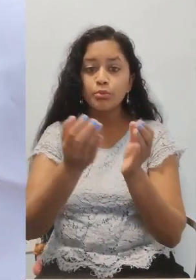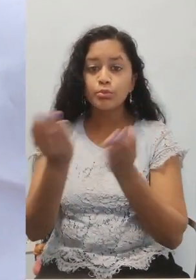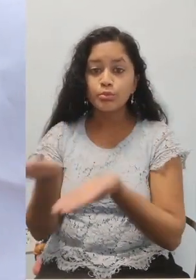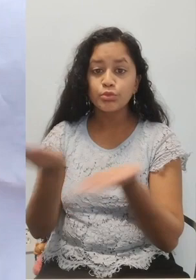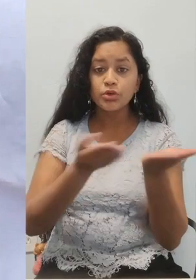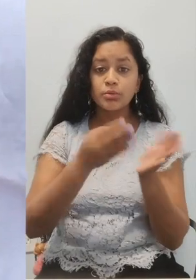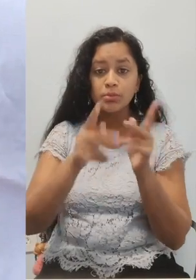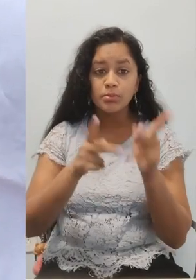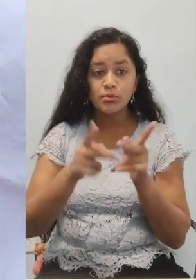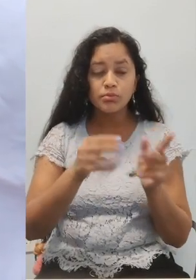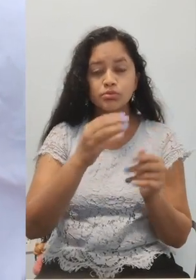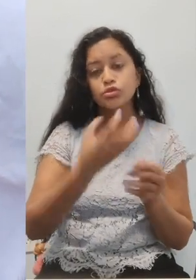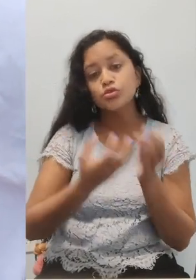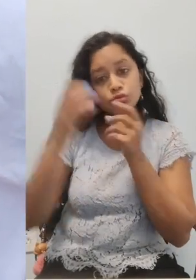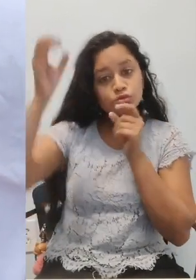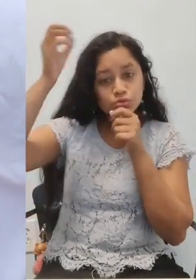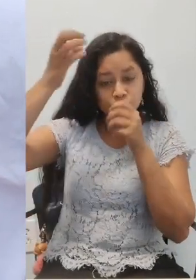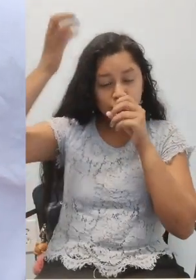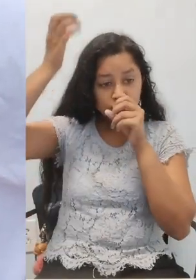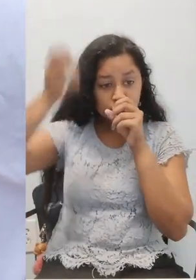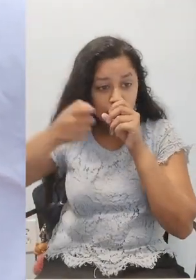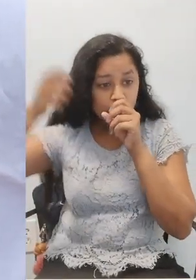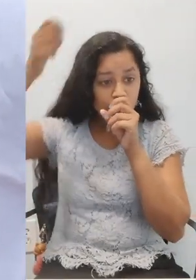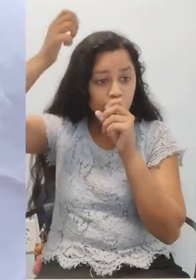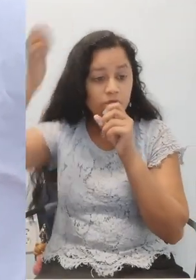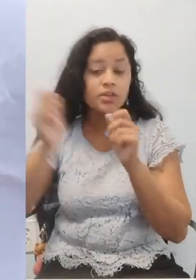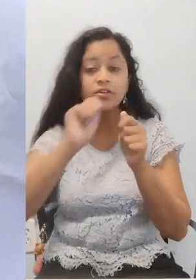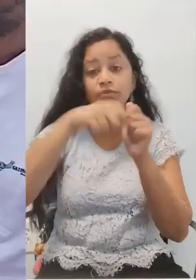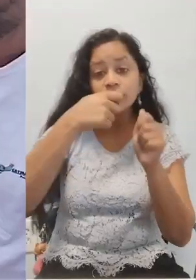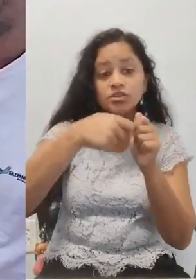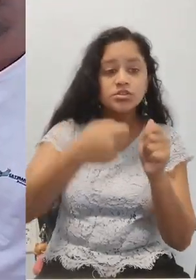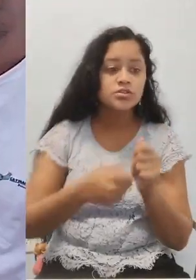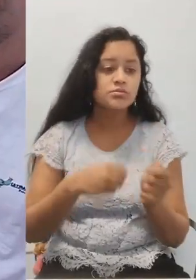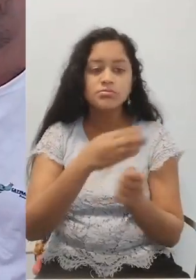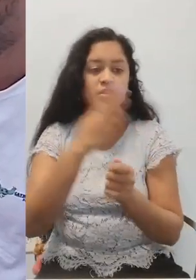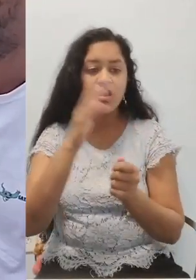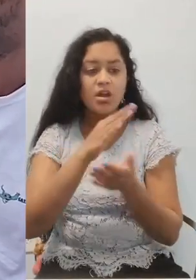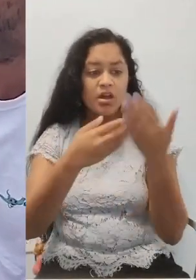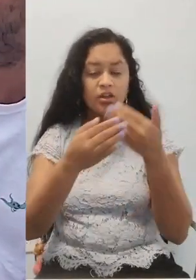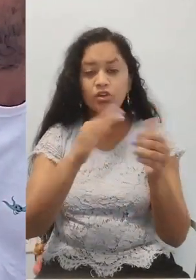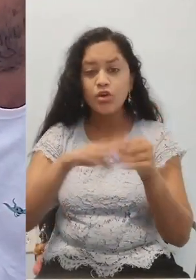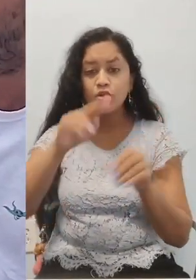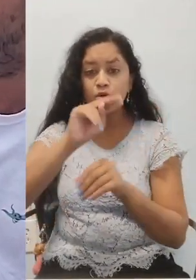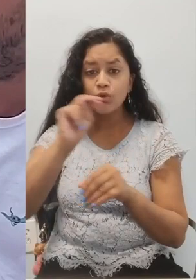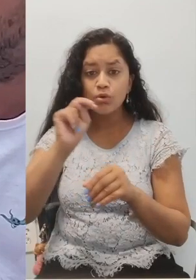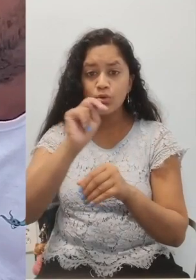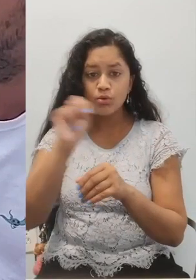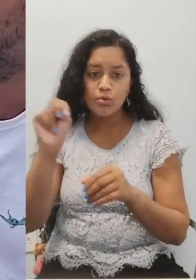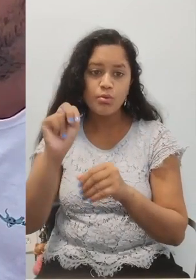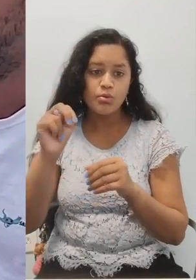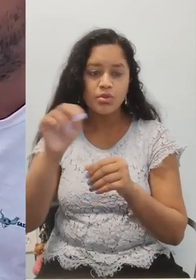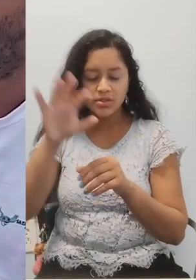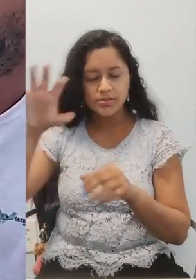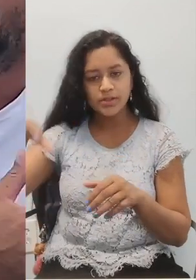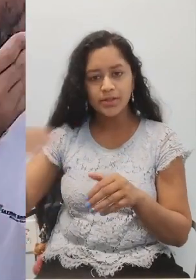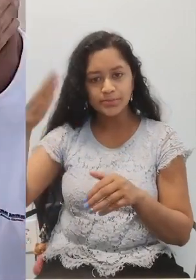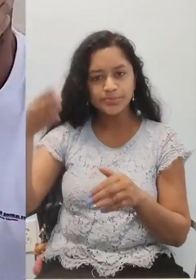see the stingrays, fishing, anything you can do on the North Sound, basically. So, Captain Jason, how long have you been fishing